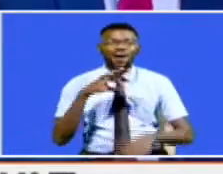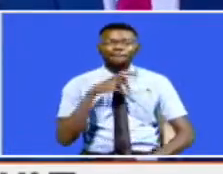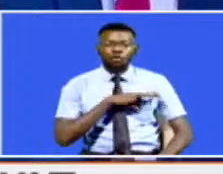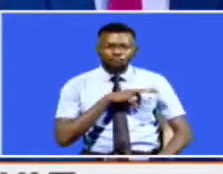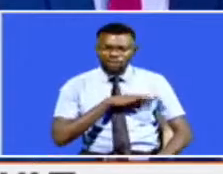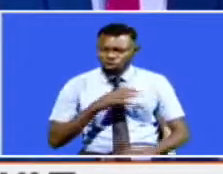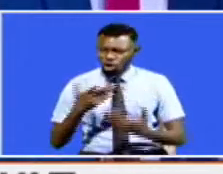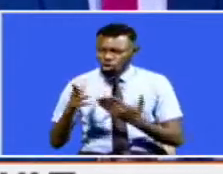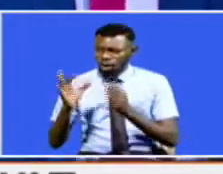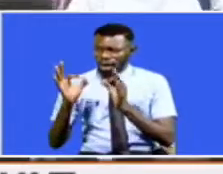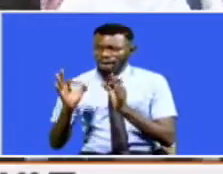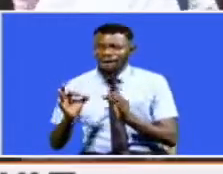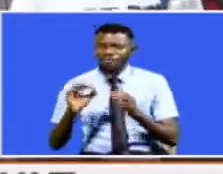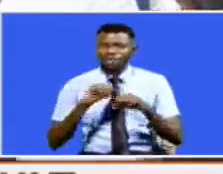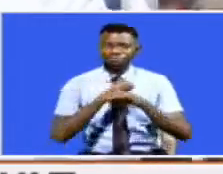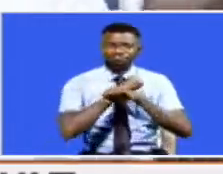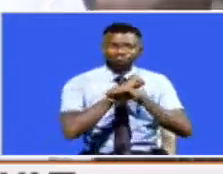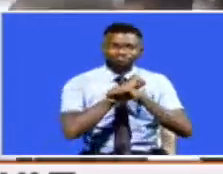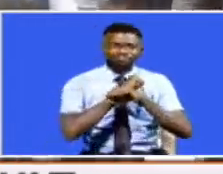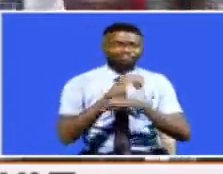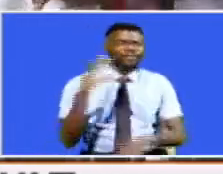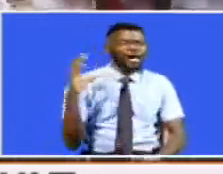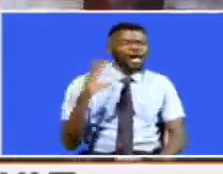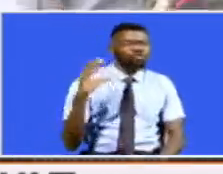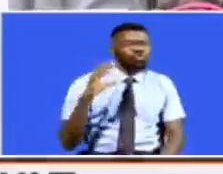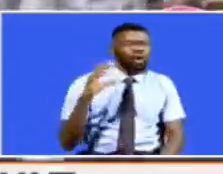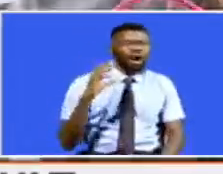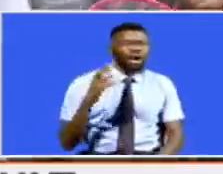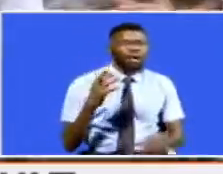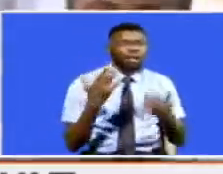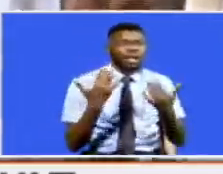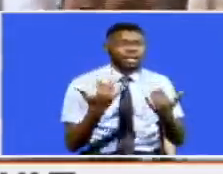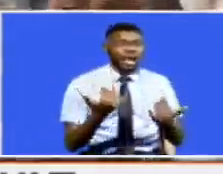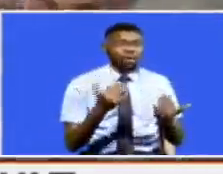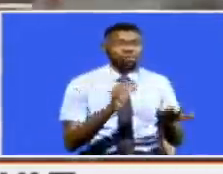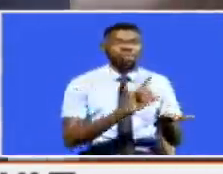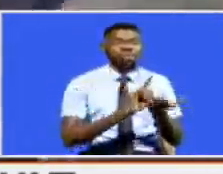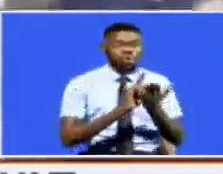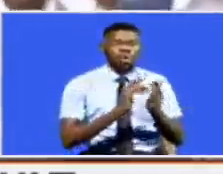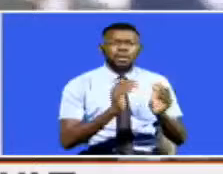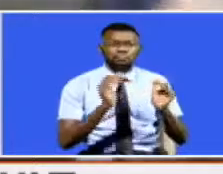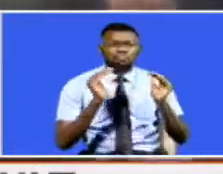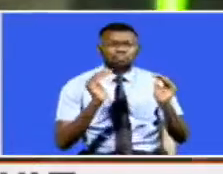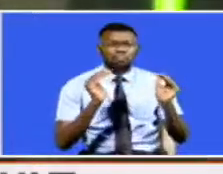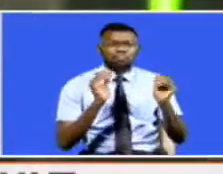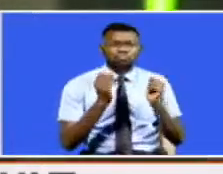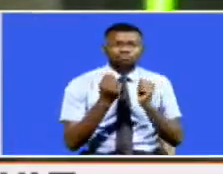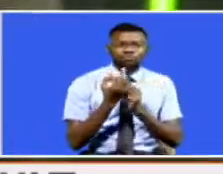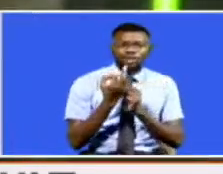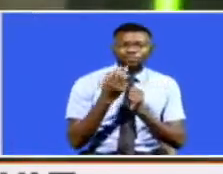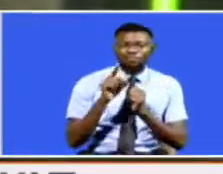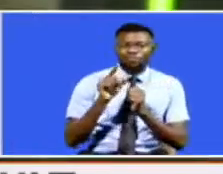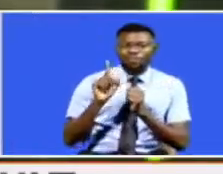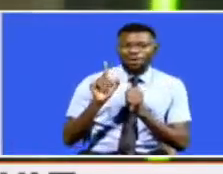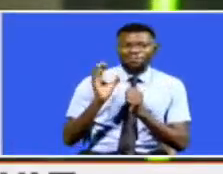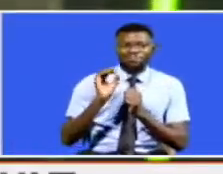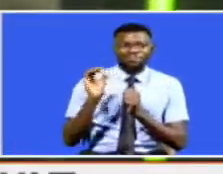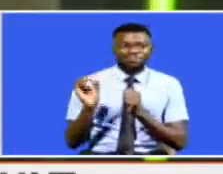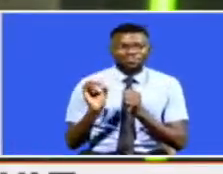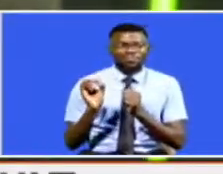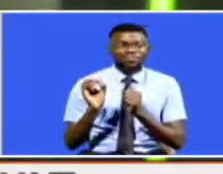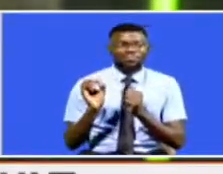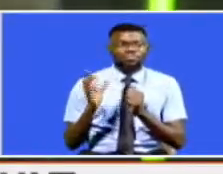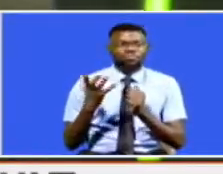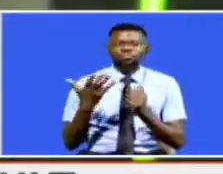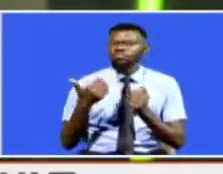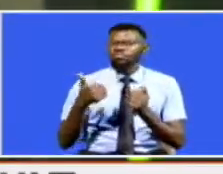loss account to shield its customers, registering a yield on loan of only 12.1% and lower than the interest earning